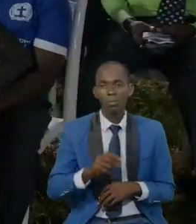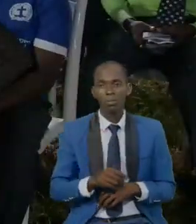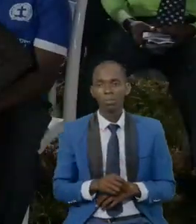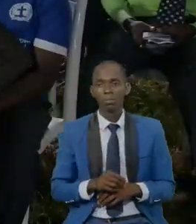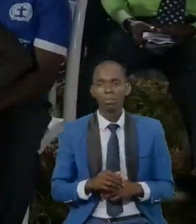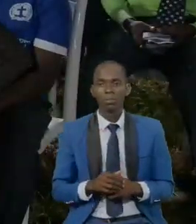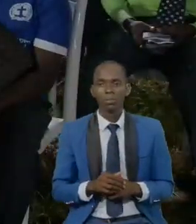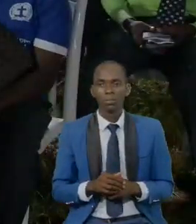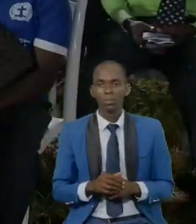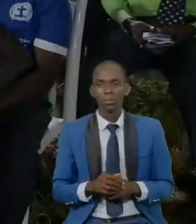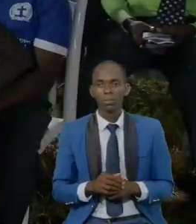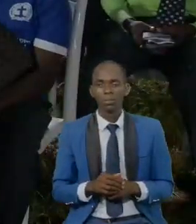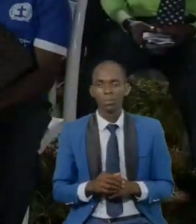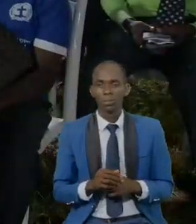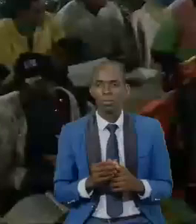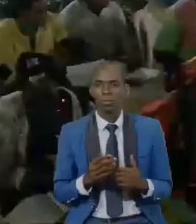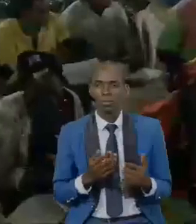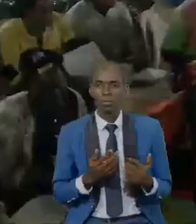Will now.